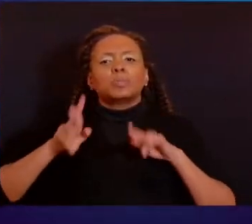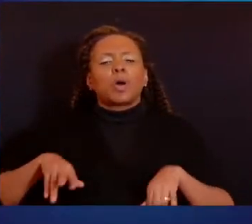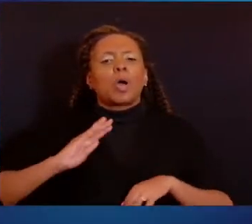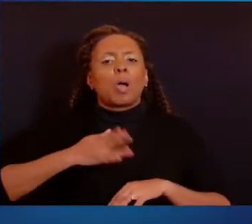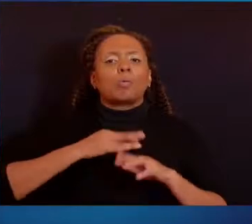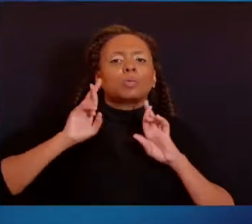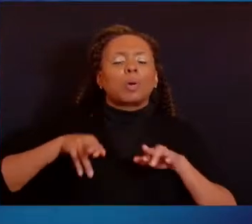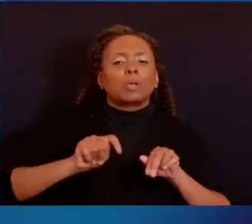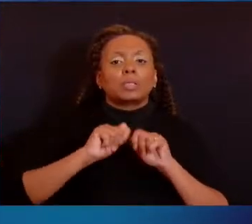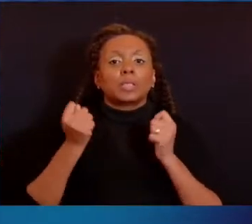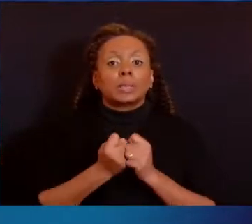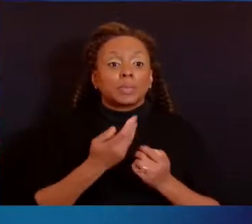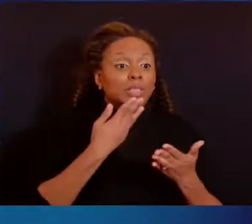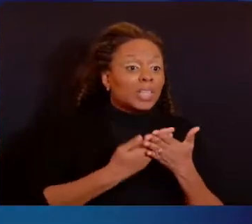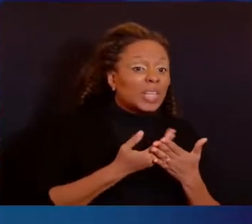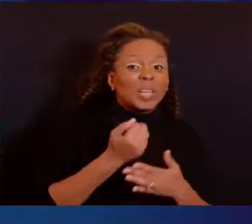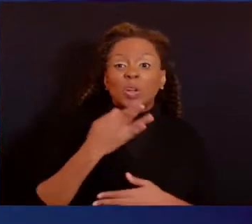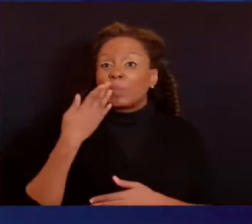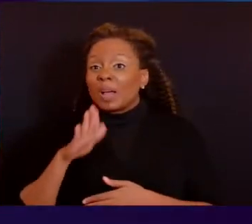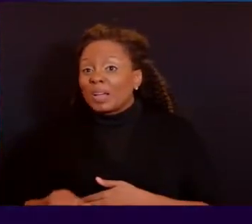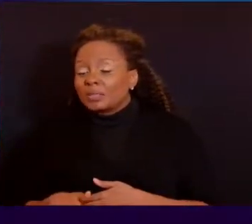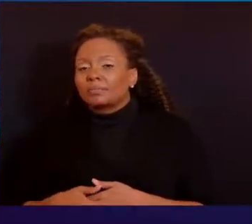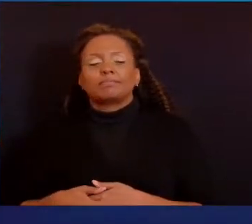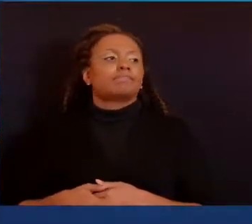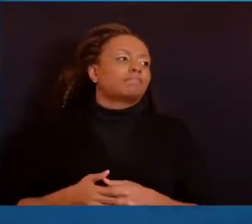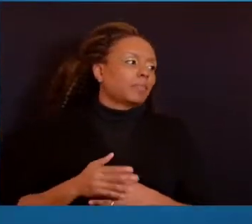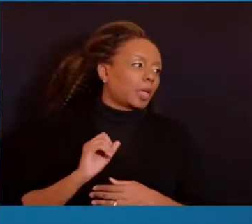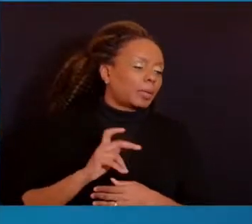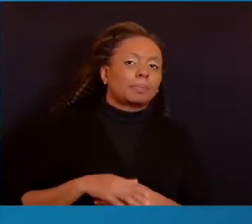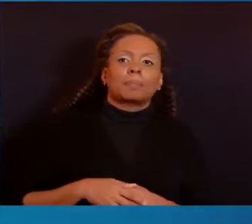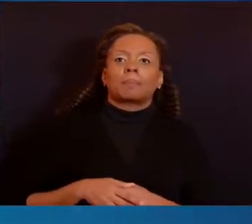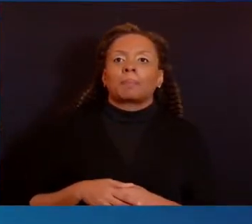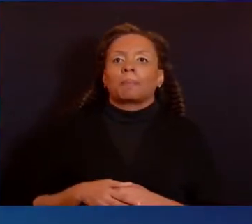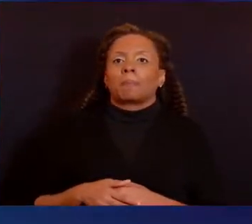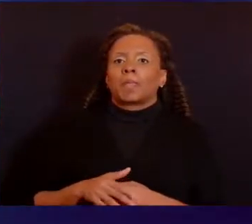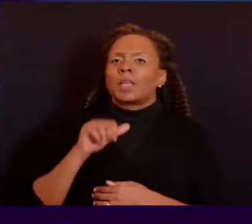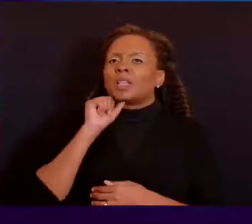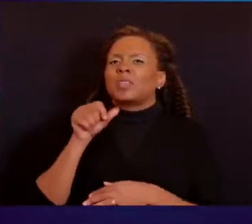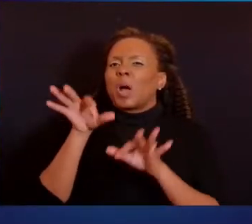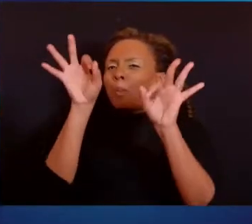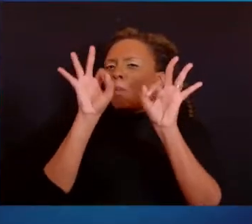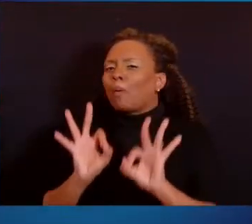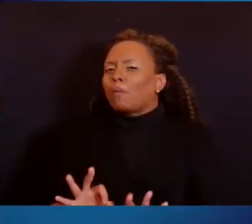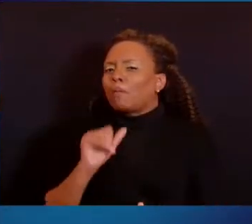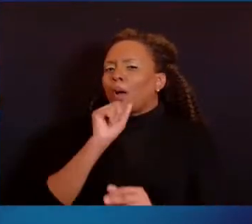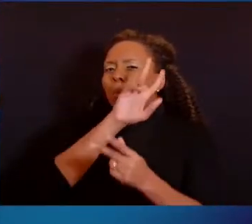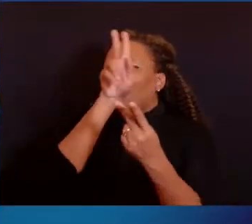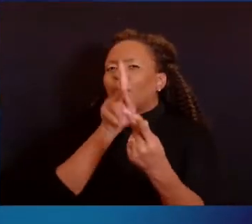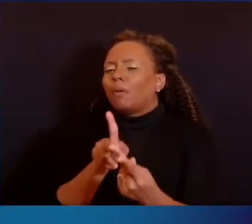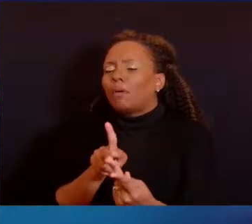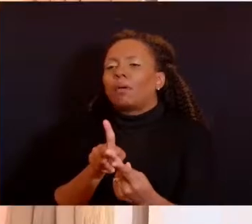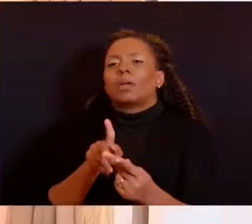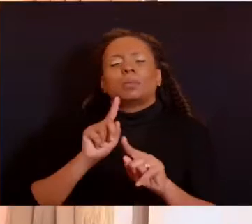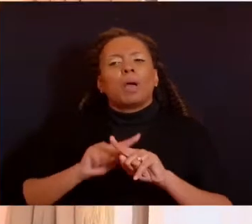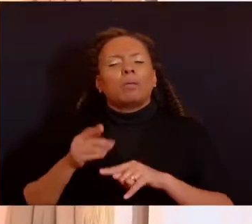morning and into today? Thank you. I wouldn't say that it was perfect, but it's significantly better than what it has been in the